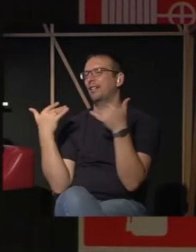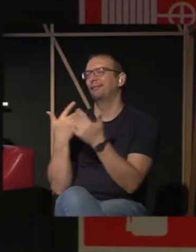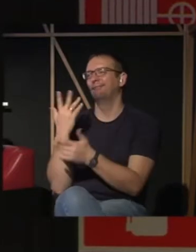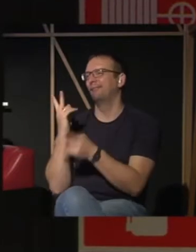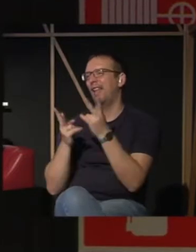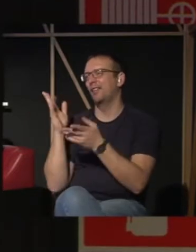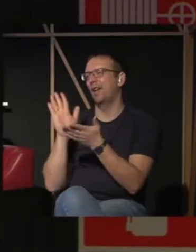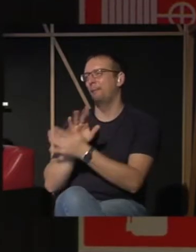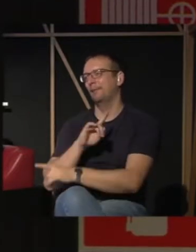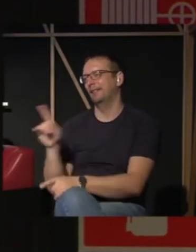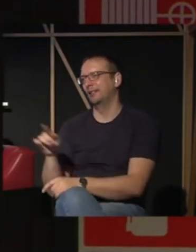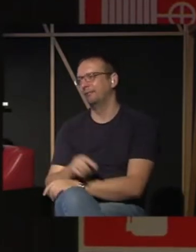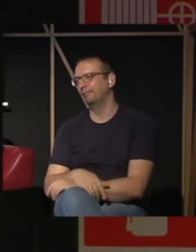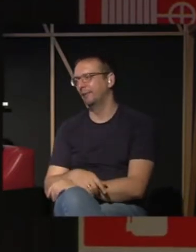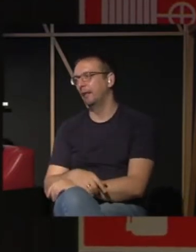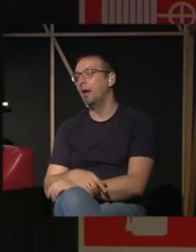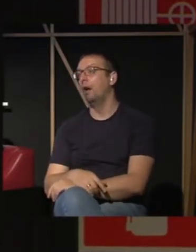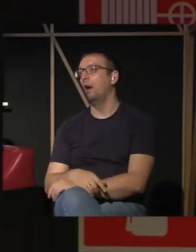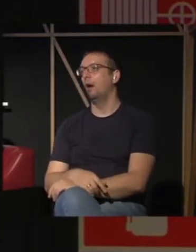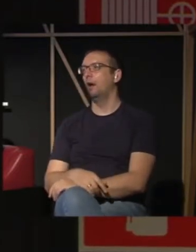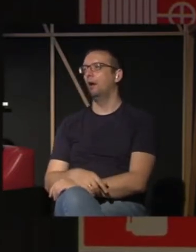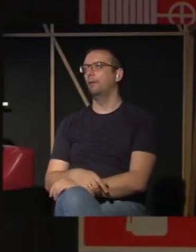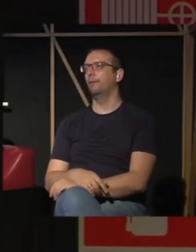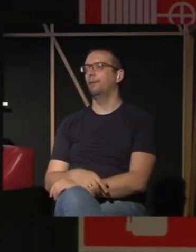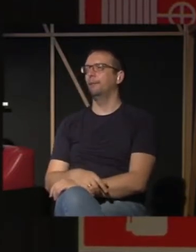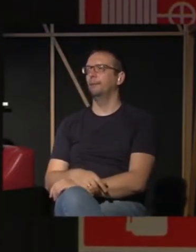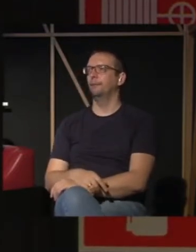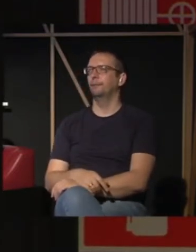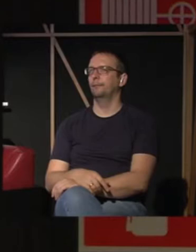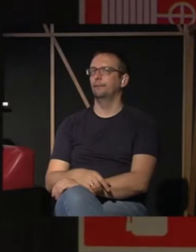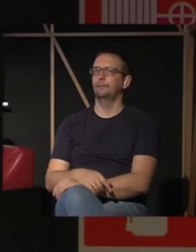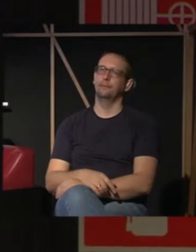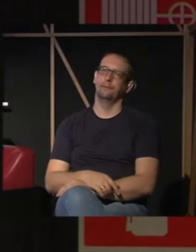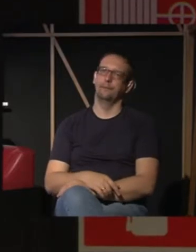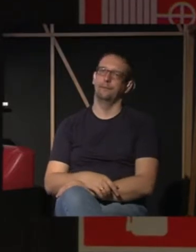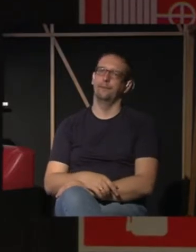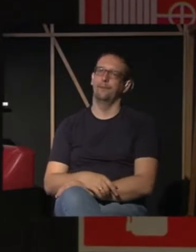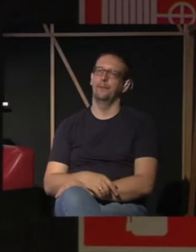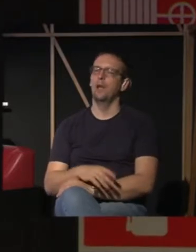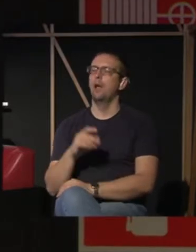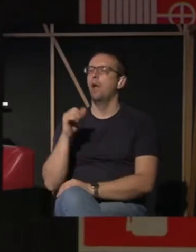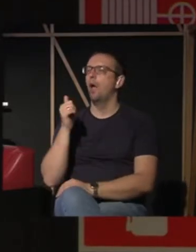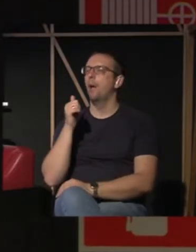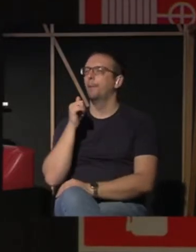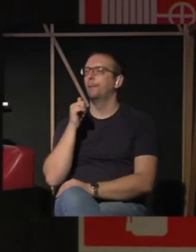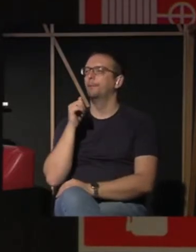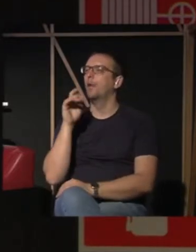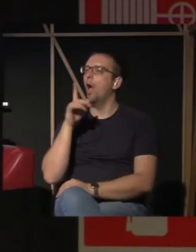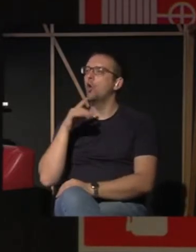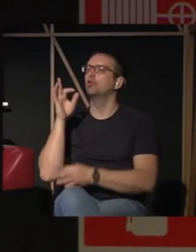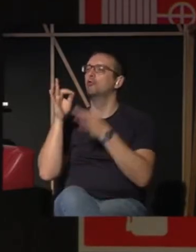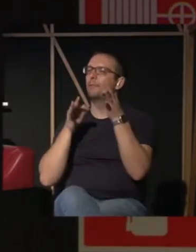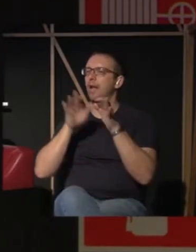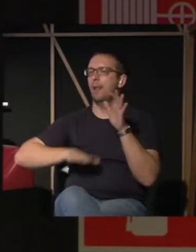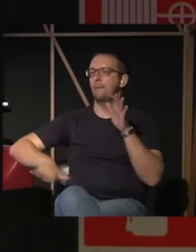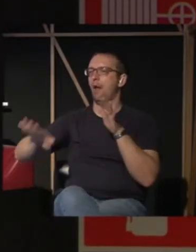as well. And audio descriptive commentary project. Now, as you could remember, in Brazil, we only had it in Portuguese at 4 of the